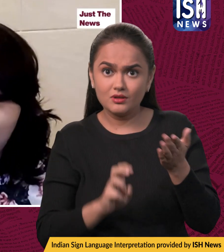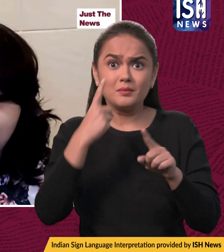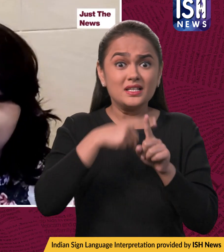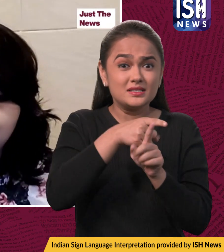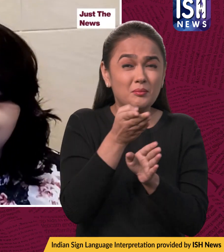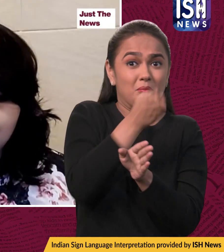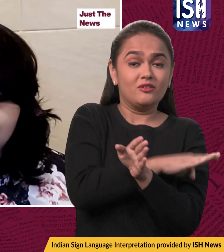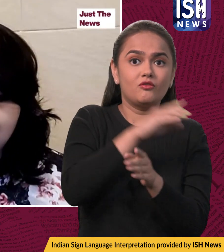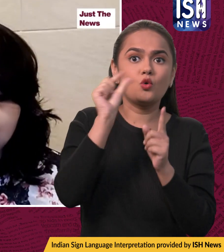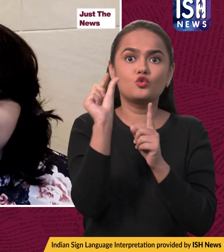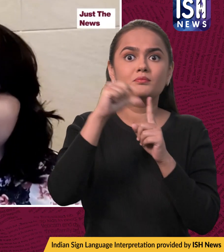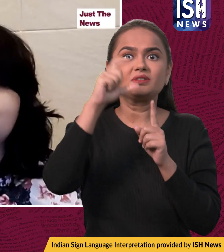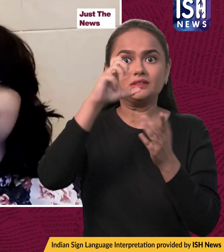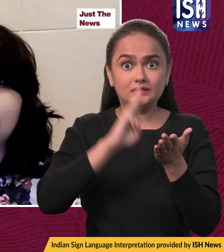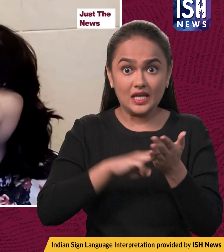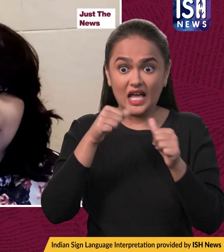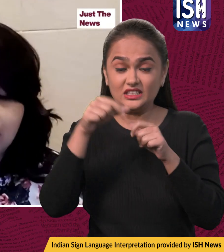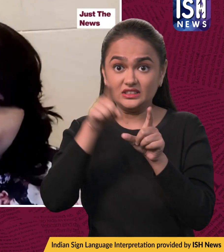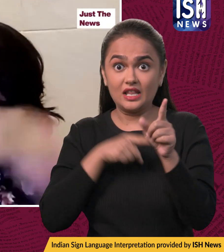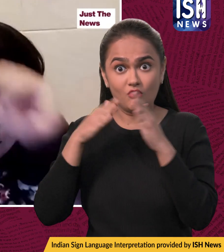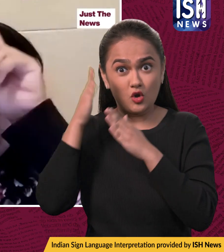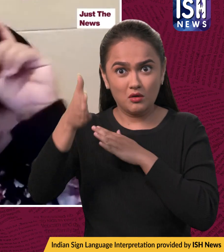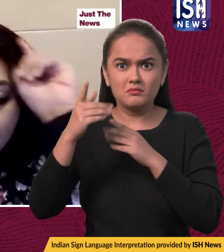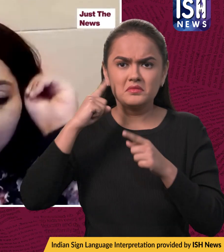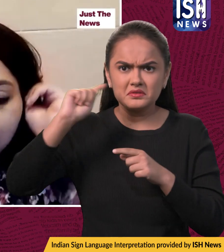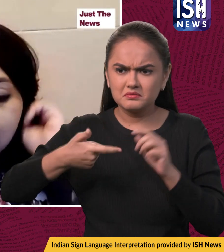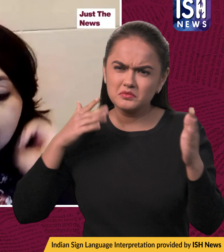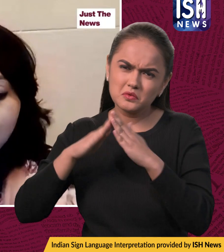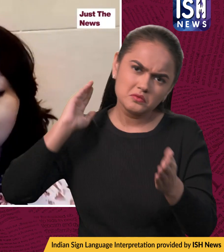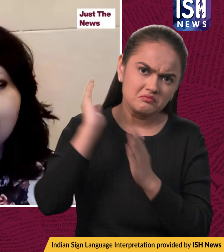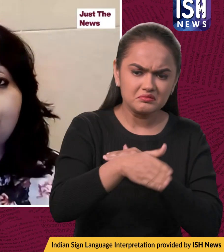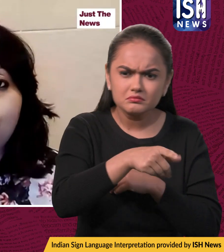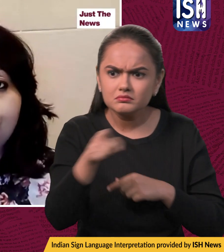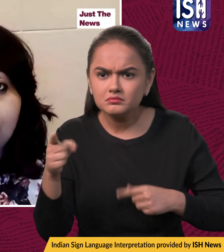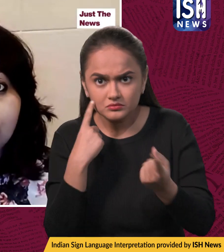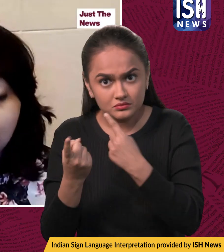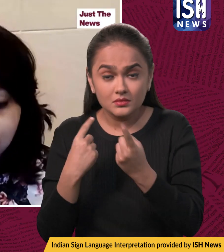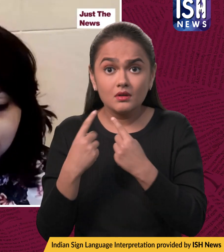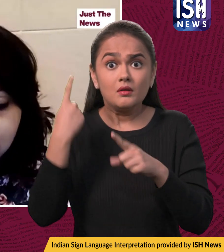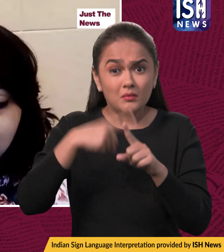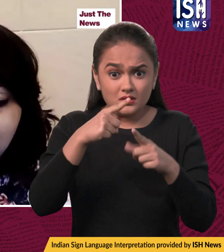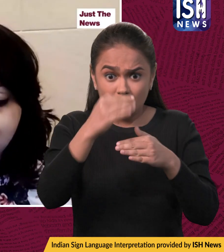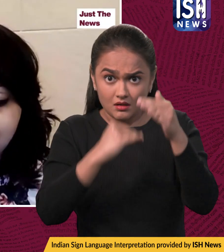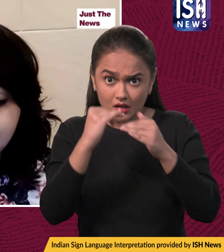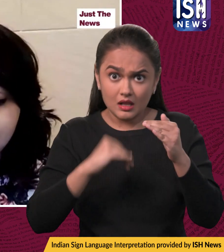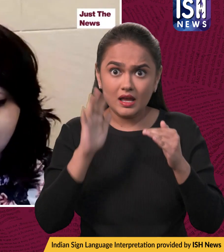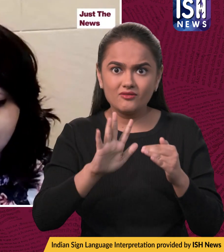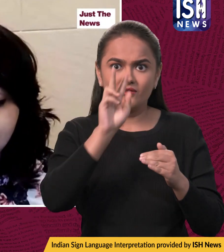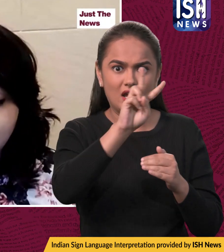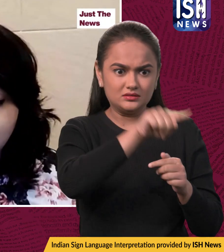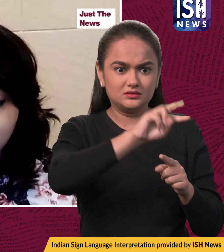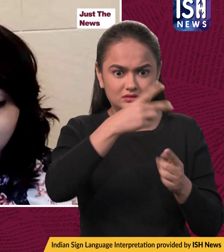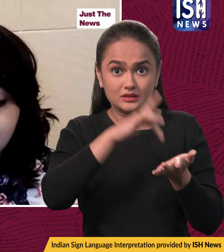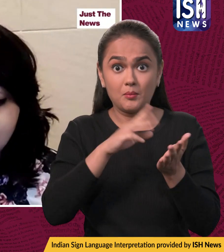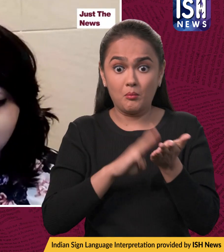the former Uttar Pradesh Chief Minister Akhilesh Yadav's aide. Now, raids have also been reportedly conducted at premises of